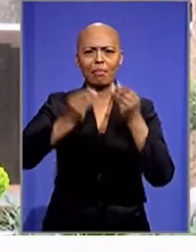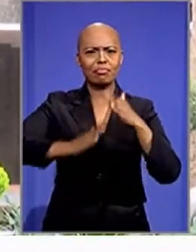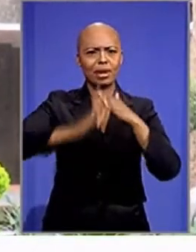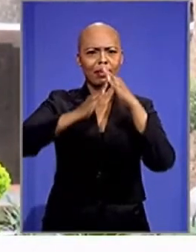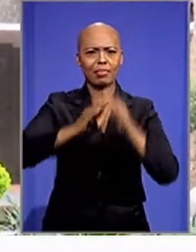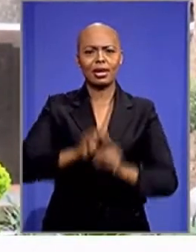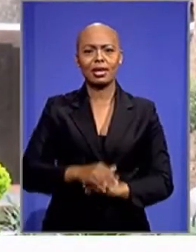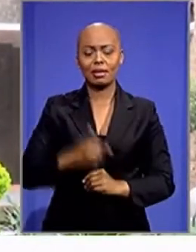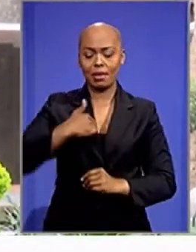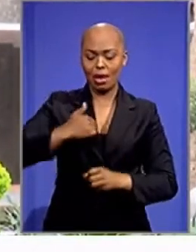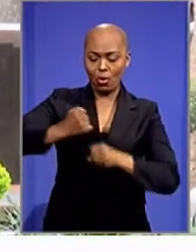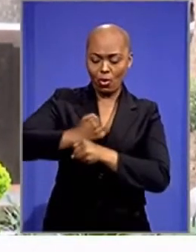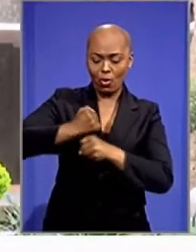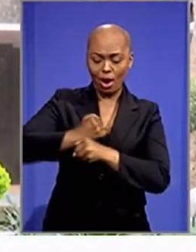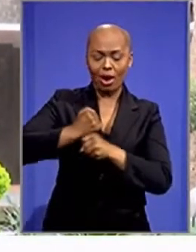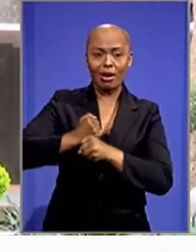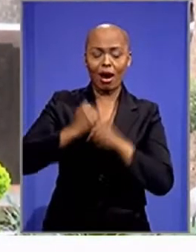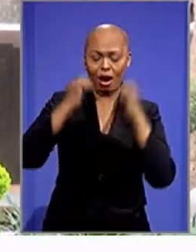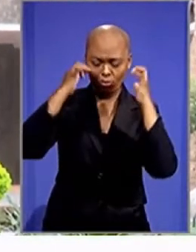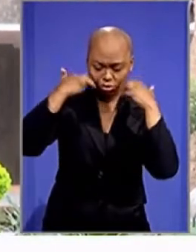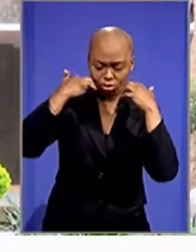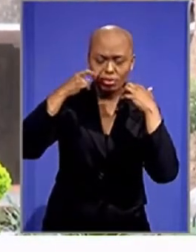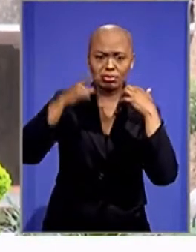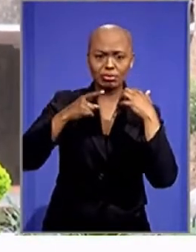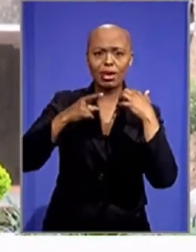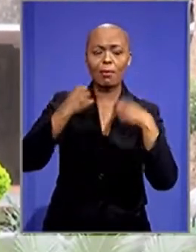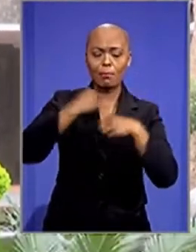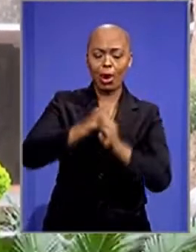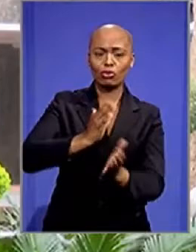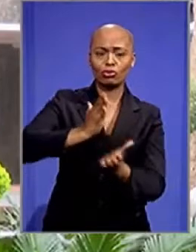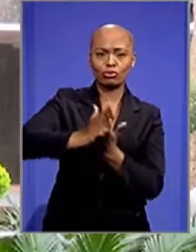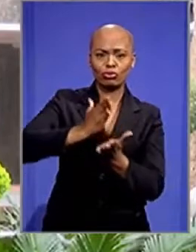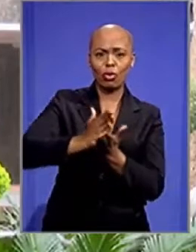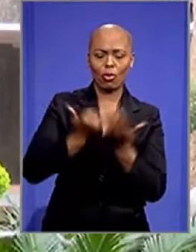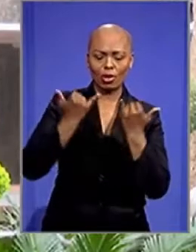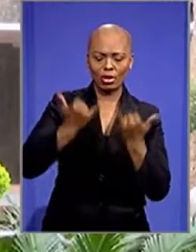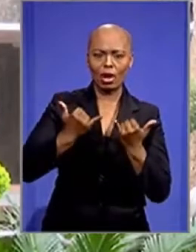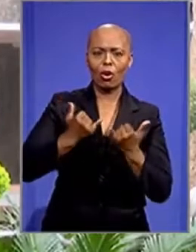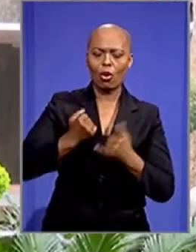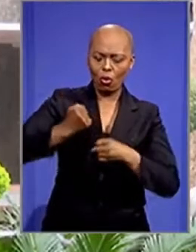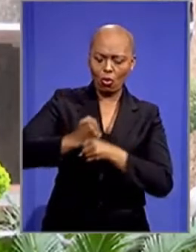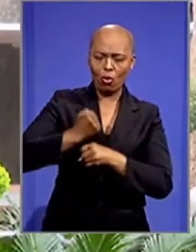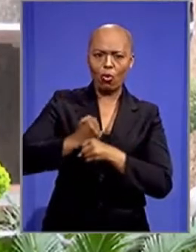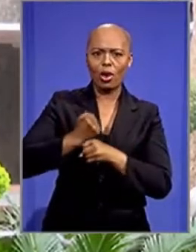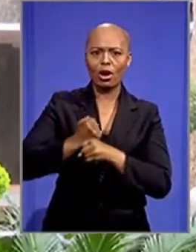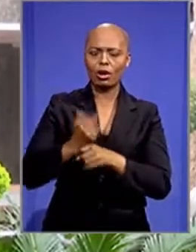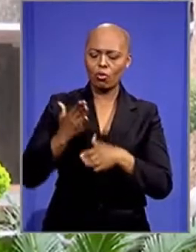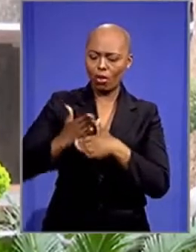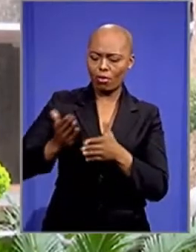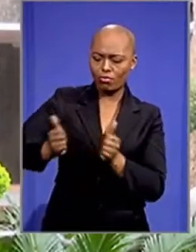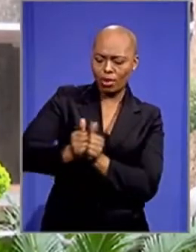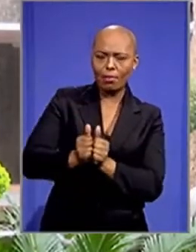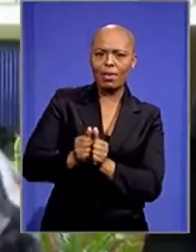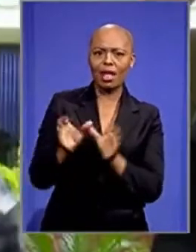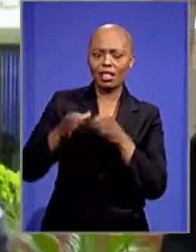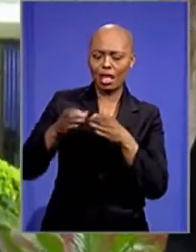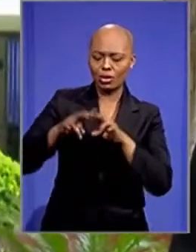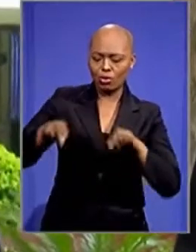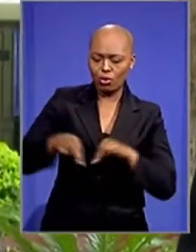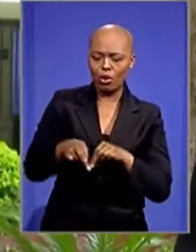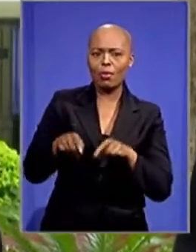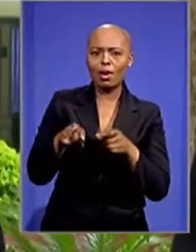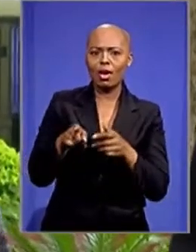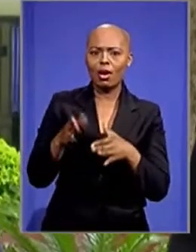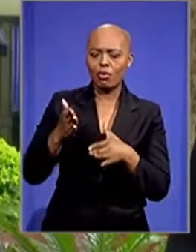sure that I'm on my case, making sure that I'm working along my classmates, everyone who's here to support me. I also got